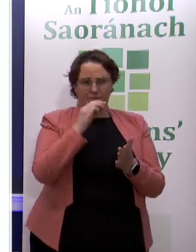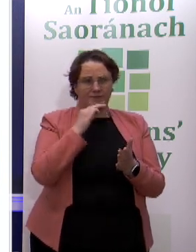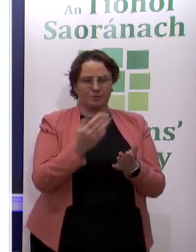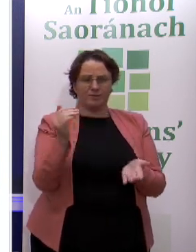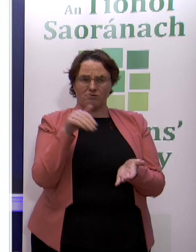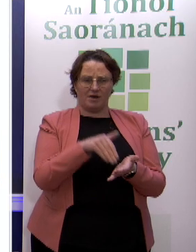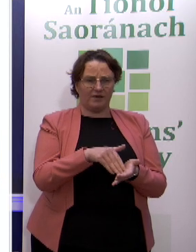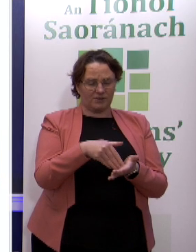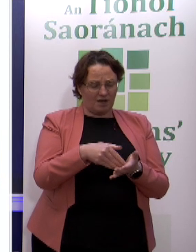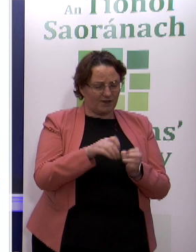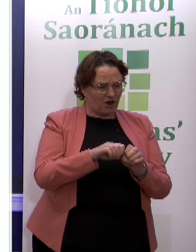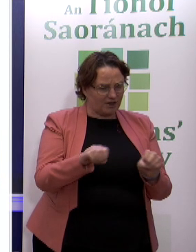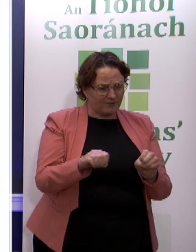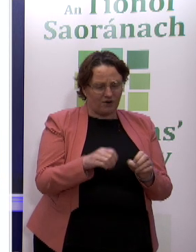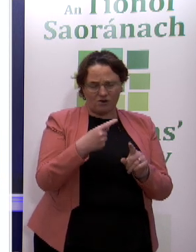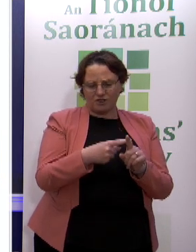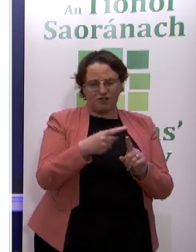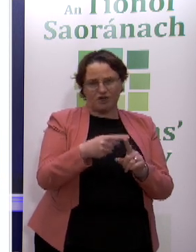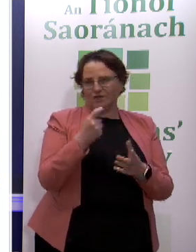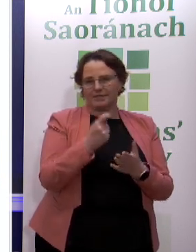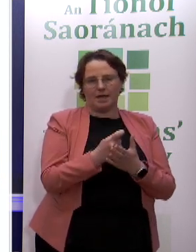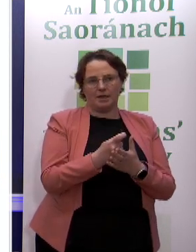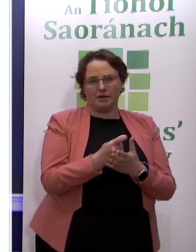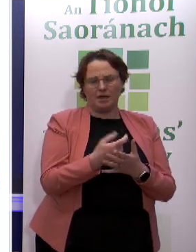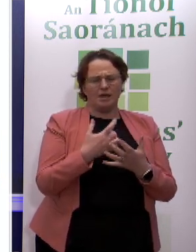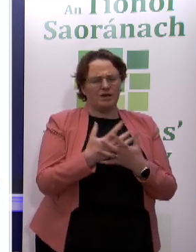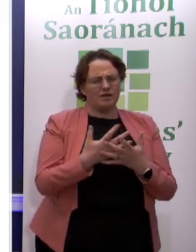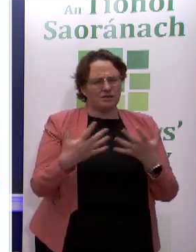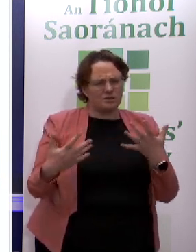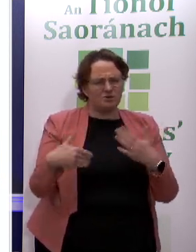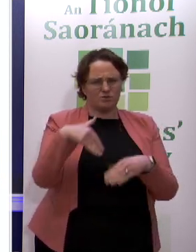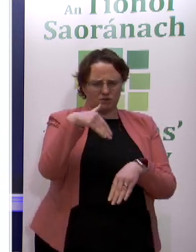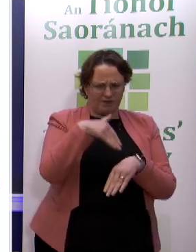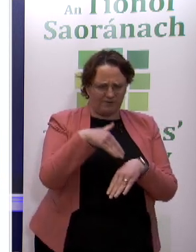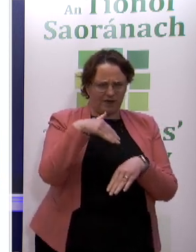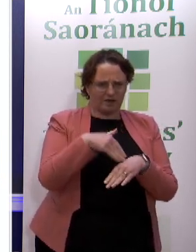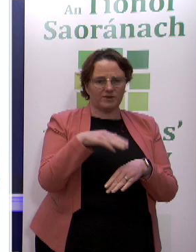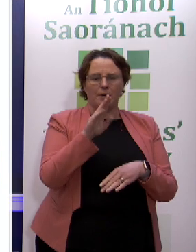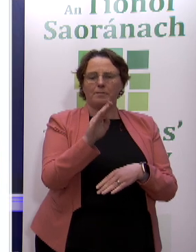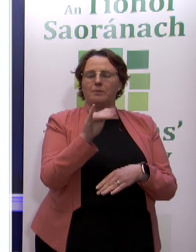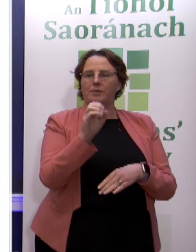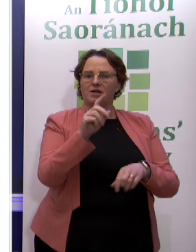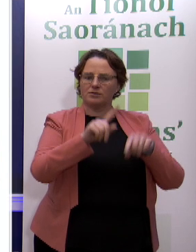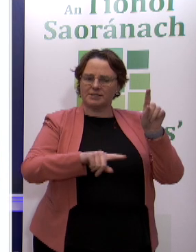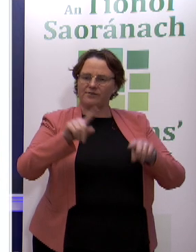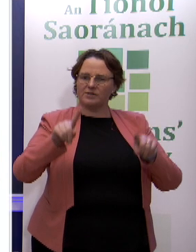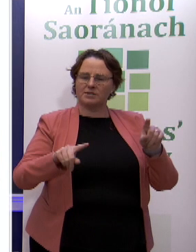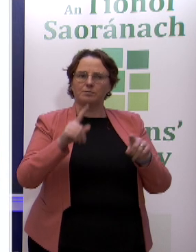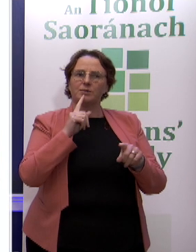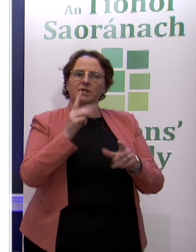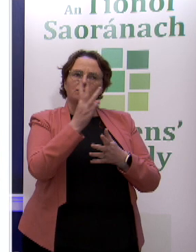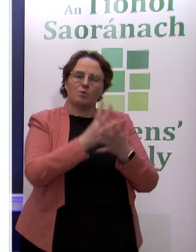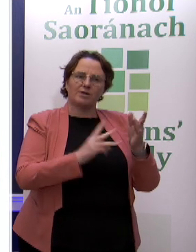of time, and we've had a massive impact on our biodiversity. But I think it's just worth starting to think